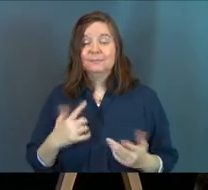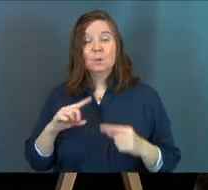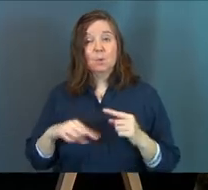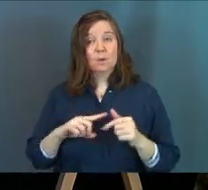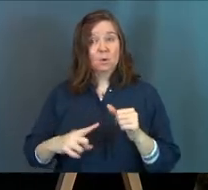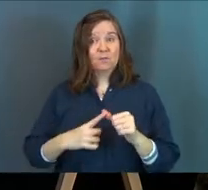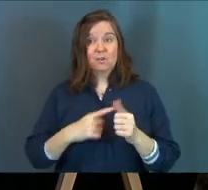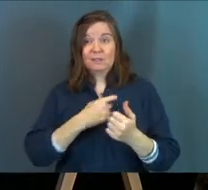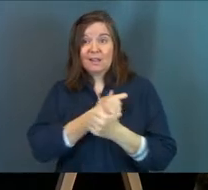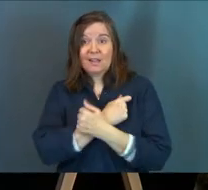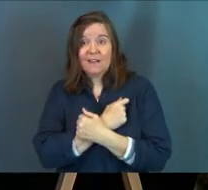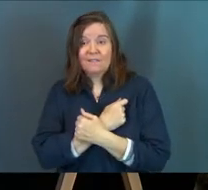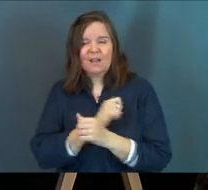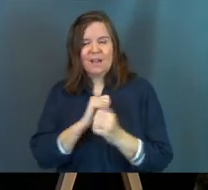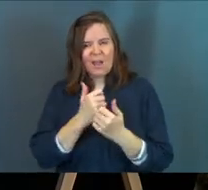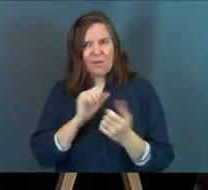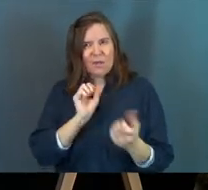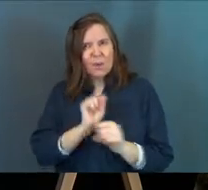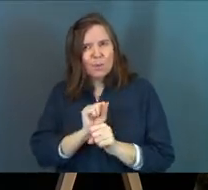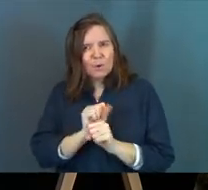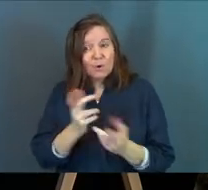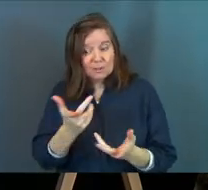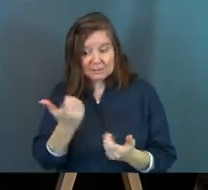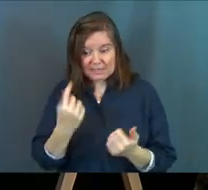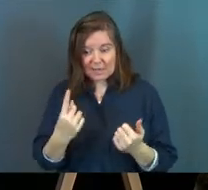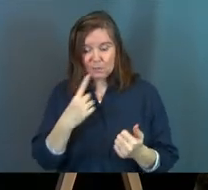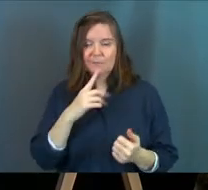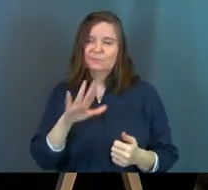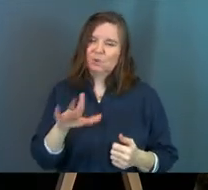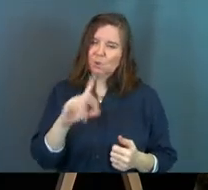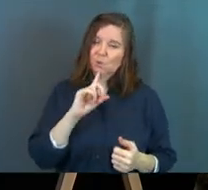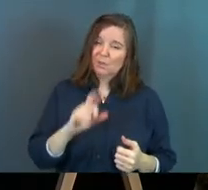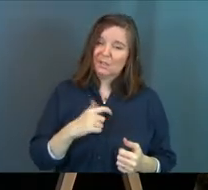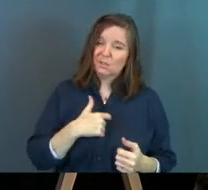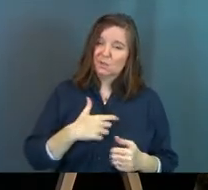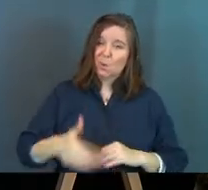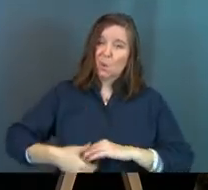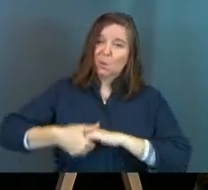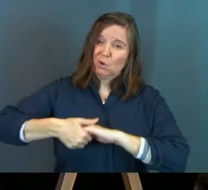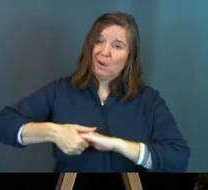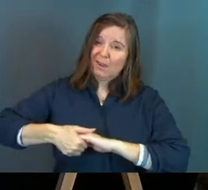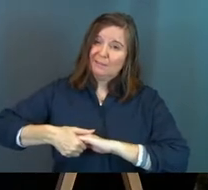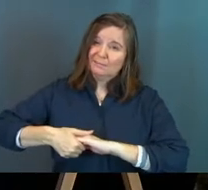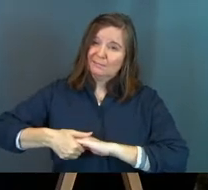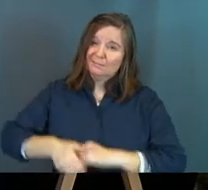When you were first in love, how'd that work? Did anybody say, "You know, you really ought to hold her hand"?